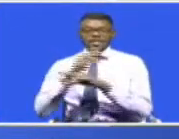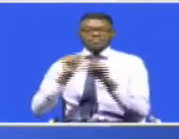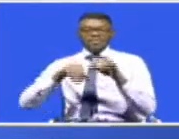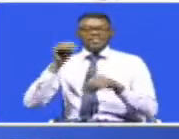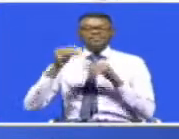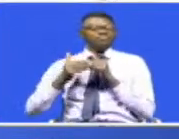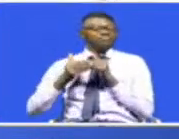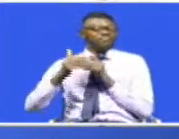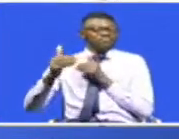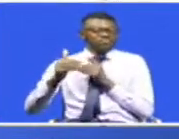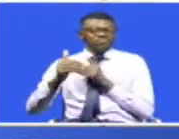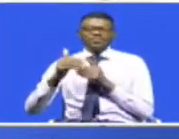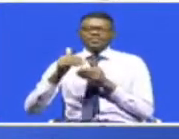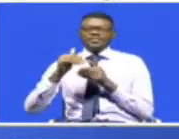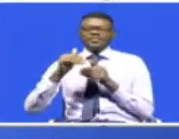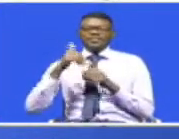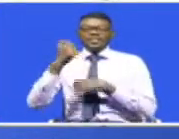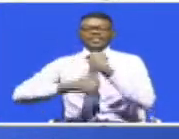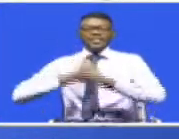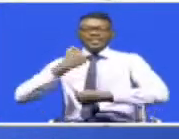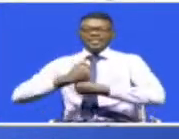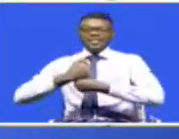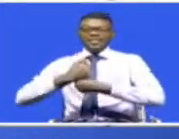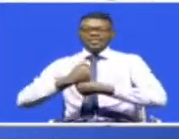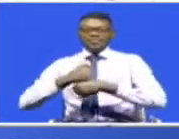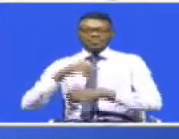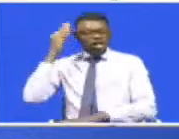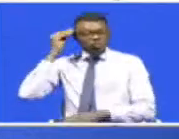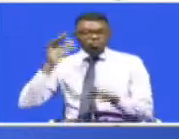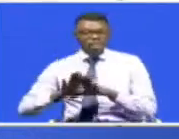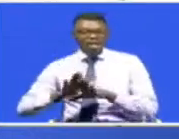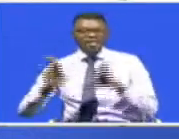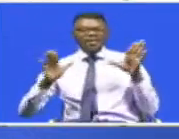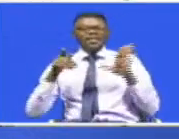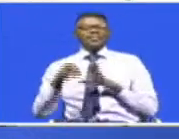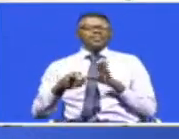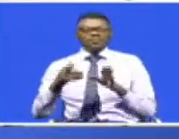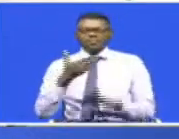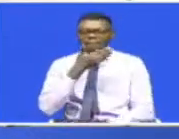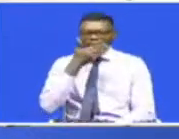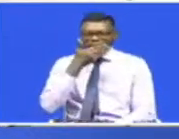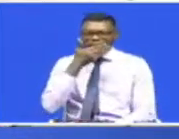late next year. The Somaliland election is much more better